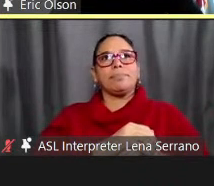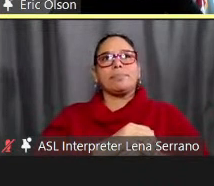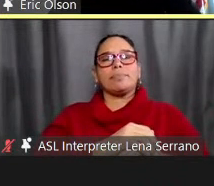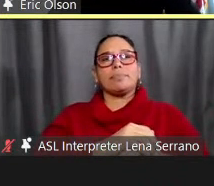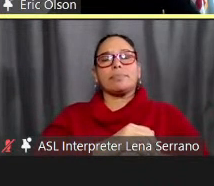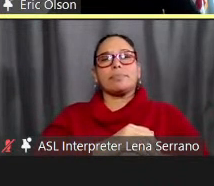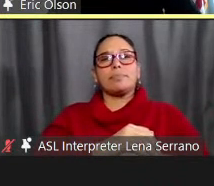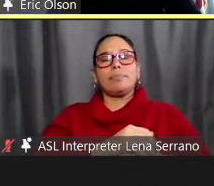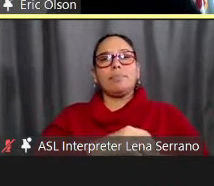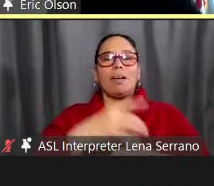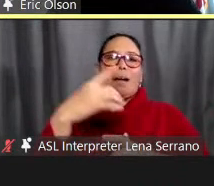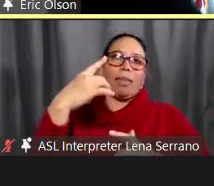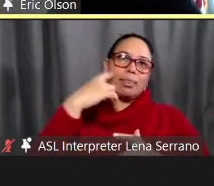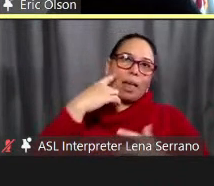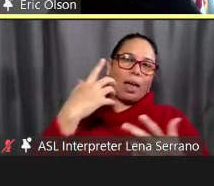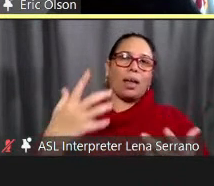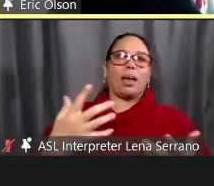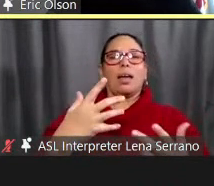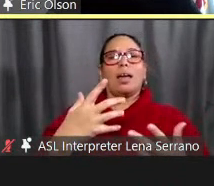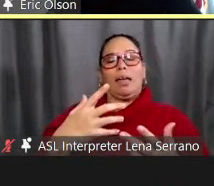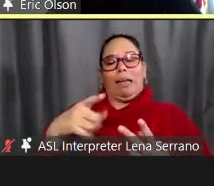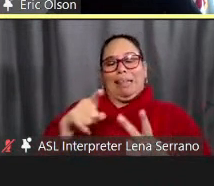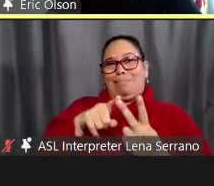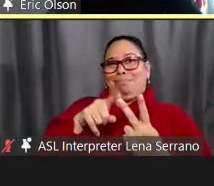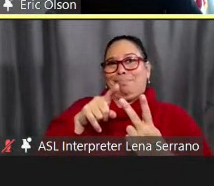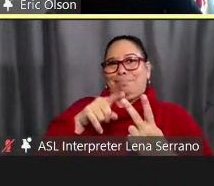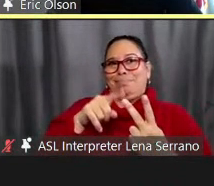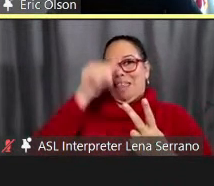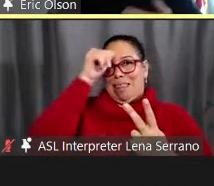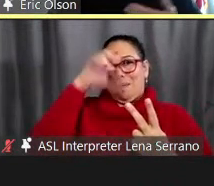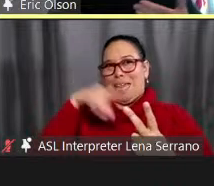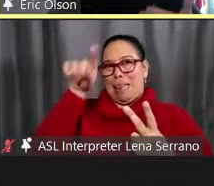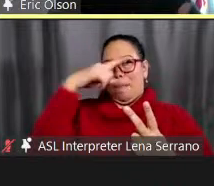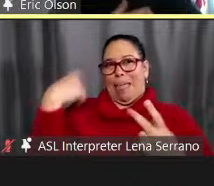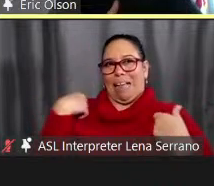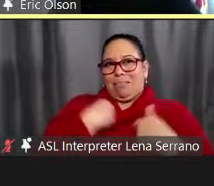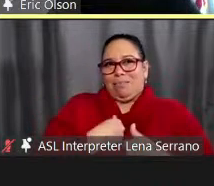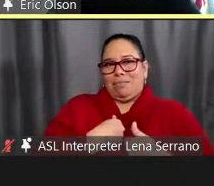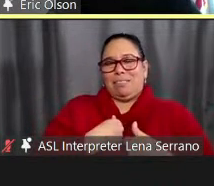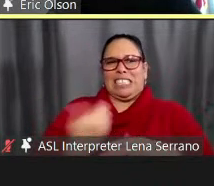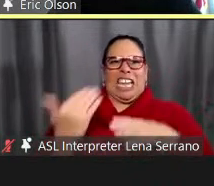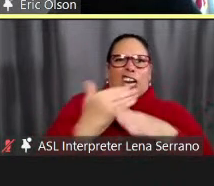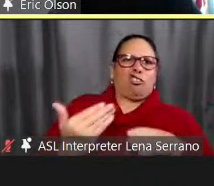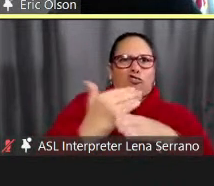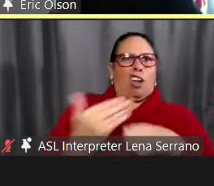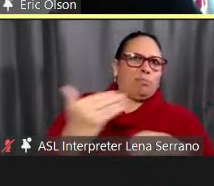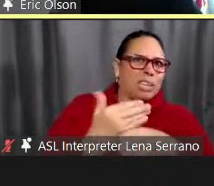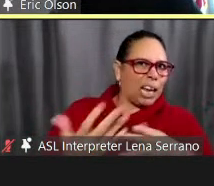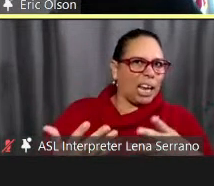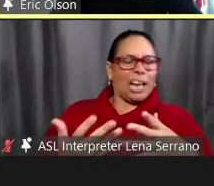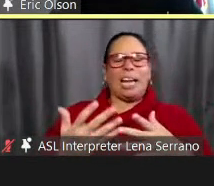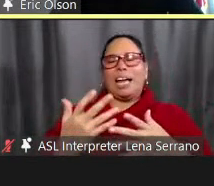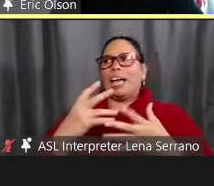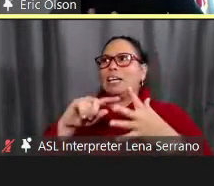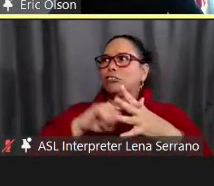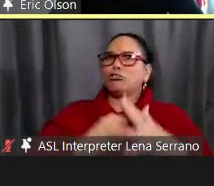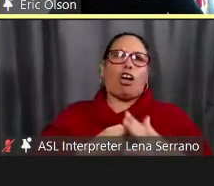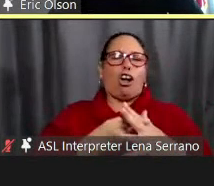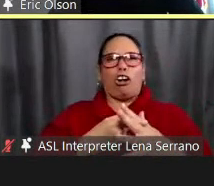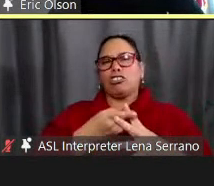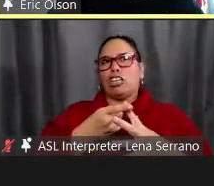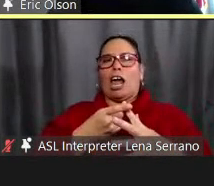the rails a little bit with the gentleman in the black blazer who starts interrupting the assailant, who starts getting